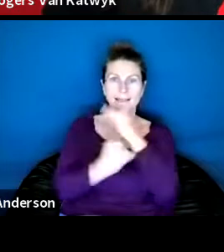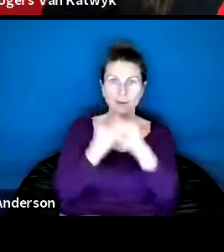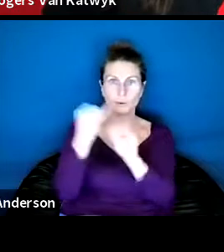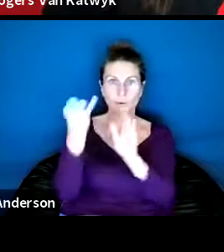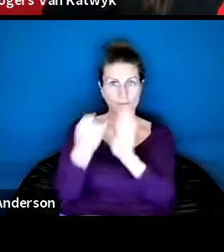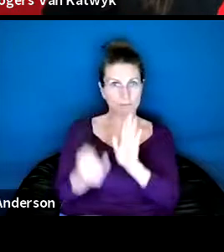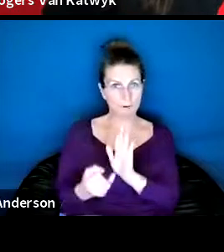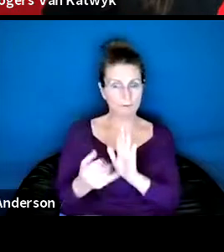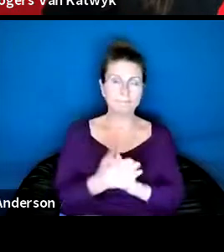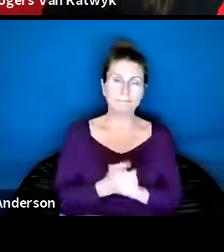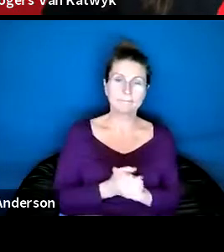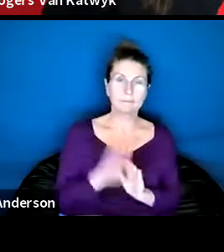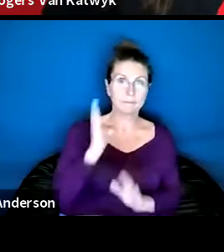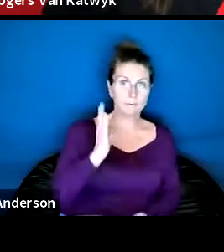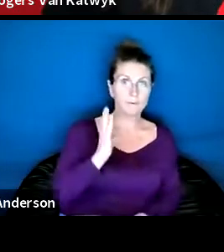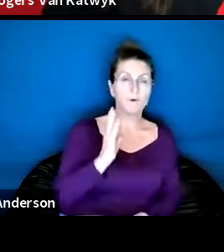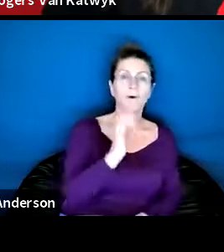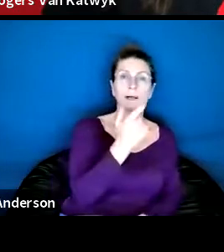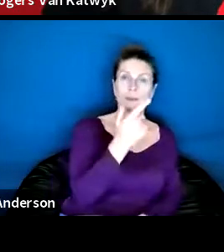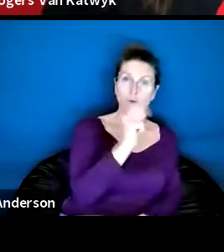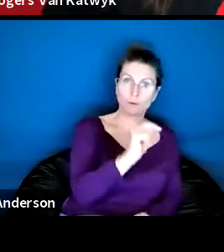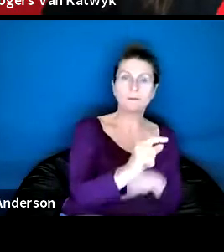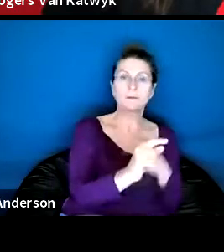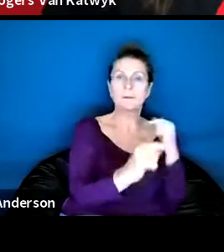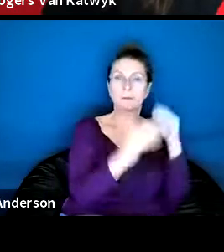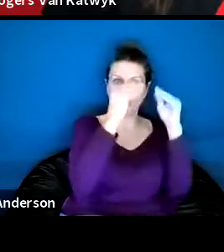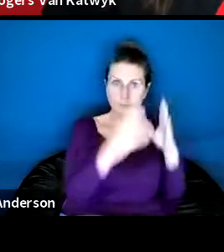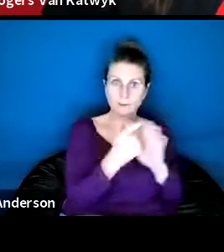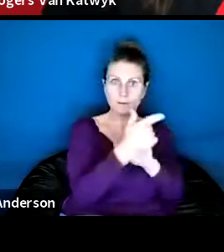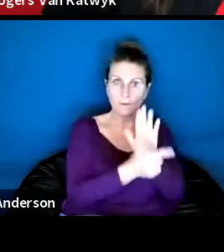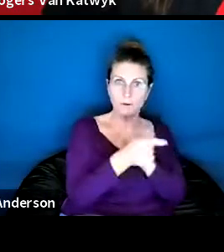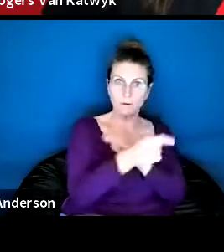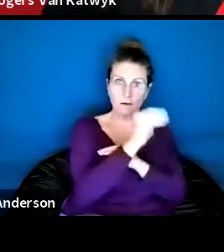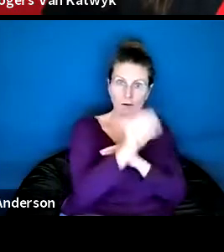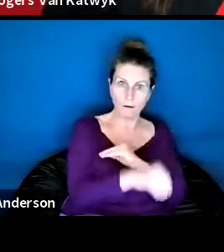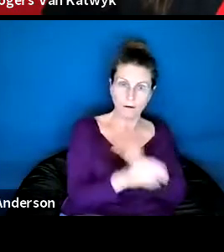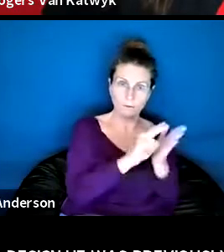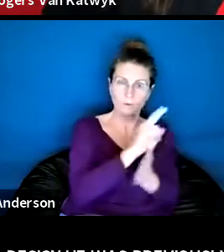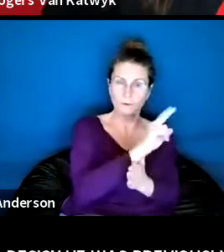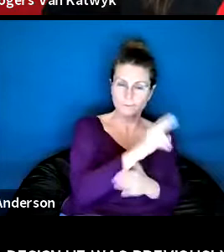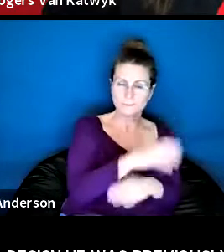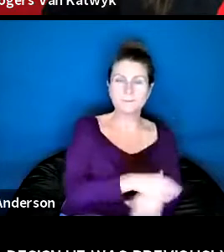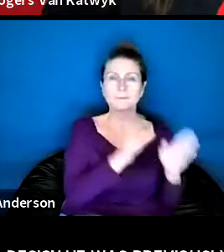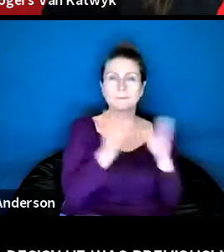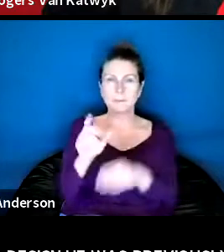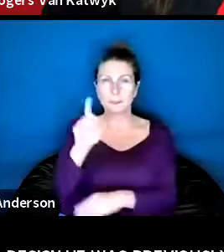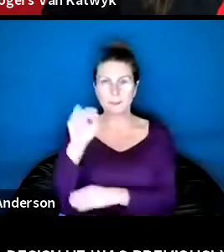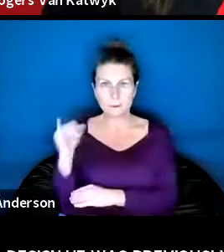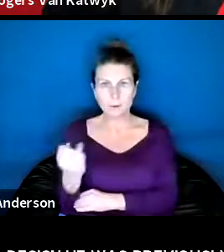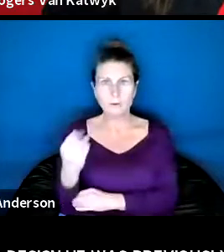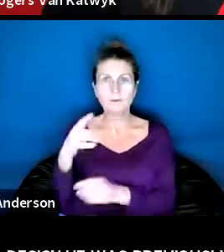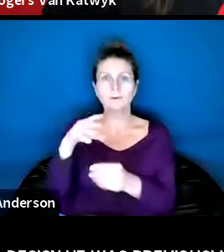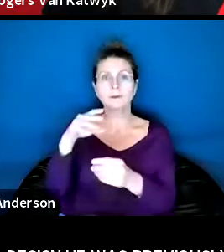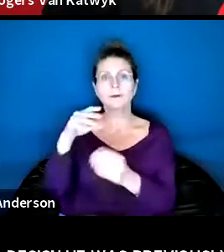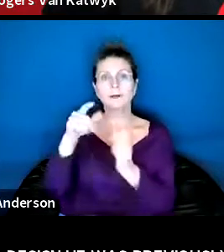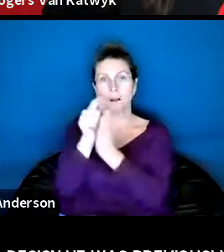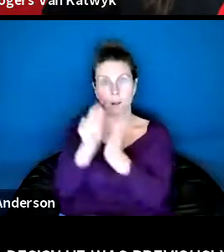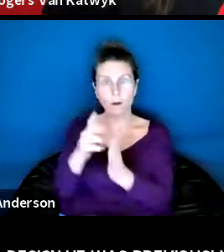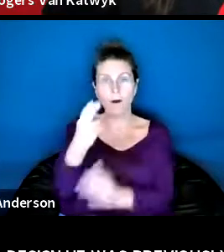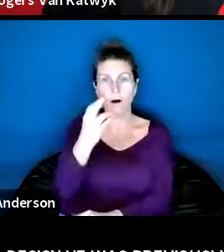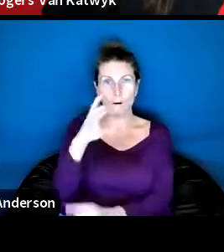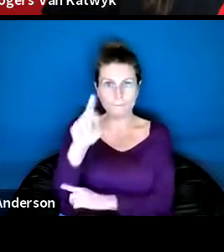previously an associate professor of law at the University of Ottawa, an adjunct professor of global health and population at Harvard